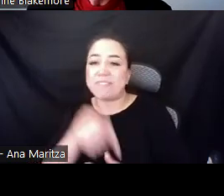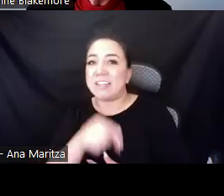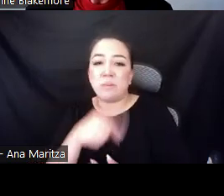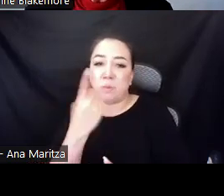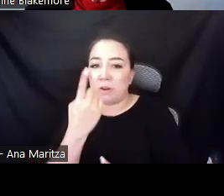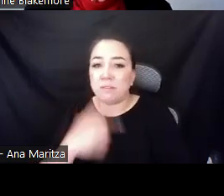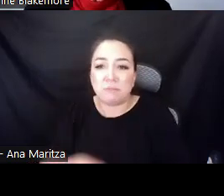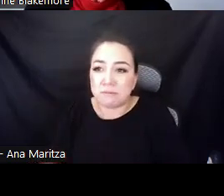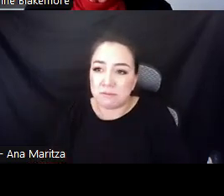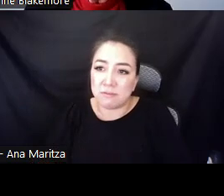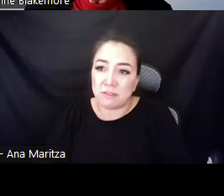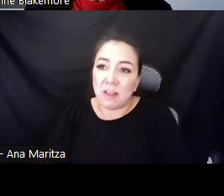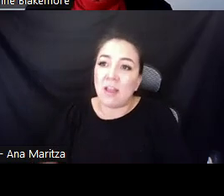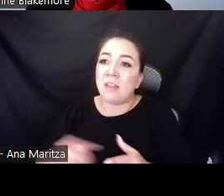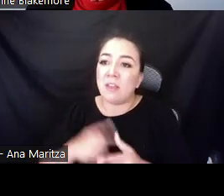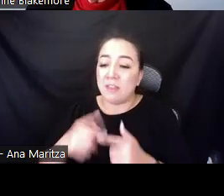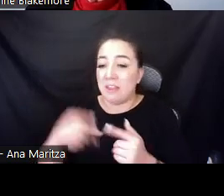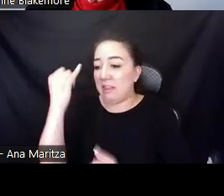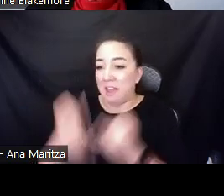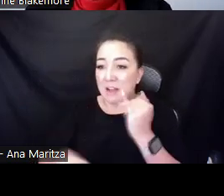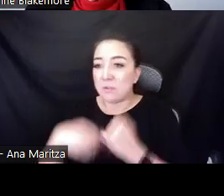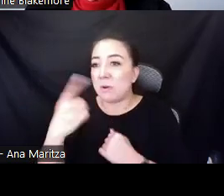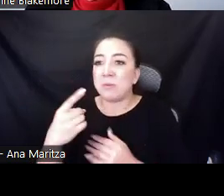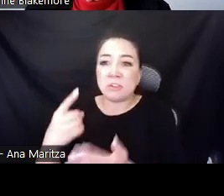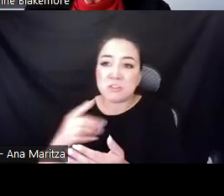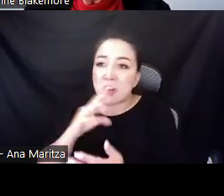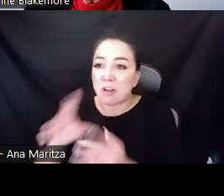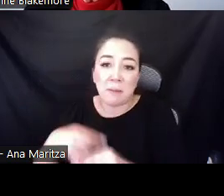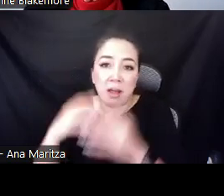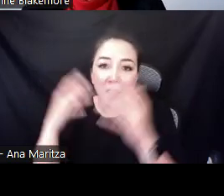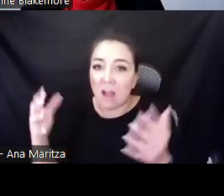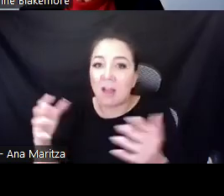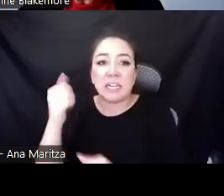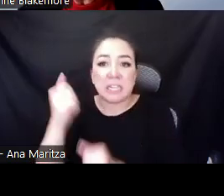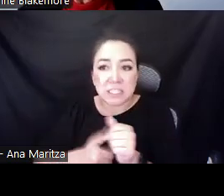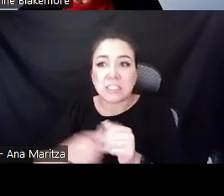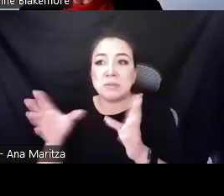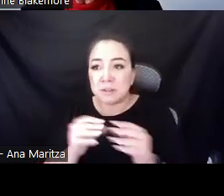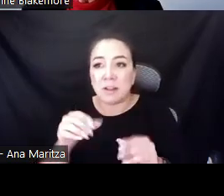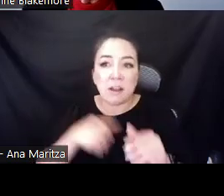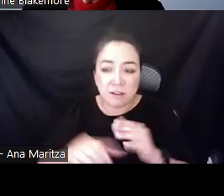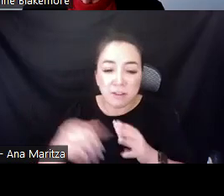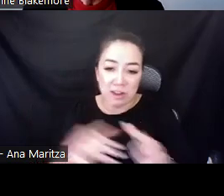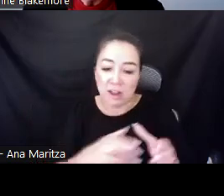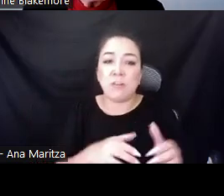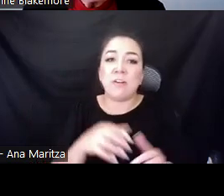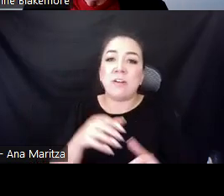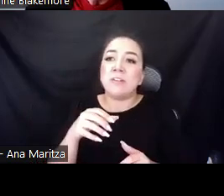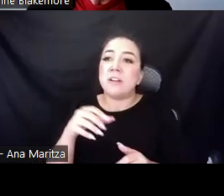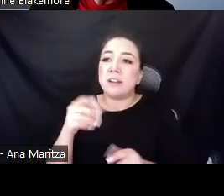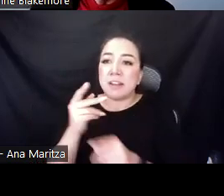one. And then the last one, which we talk about a lot at each meeting, is under the category of caregiver